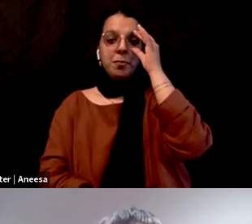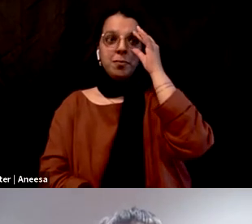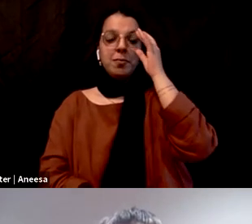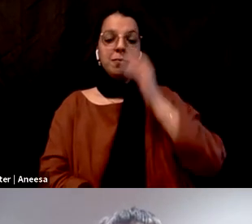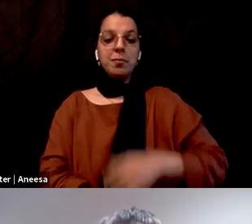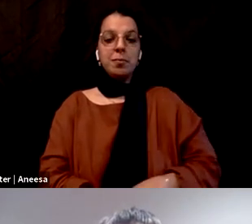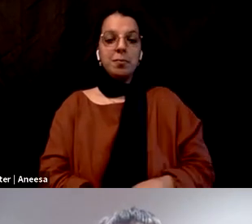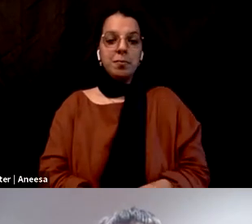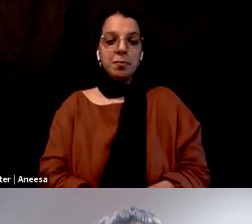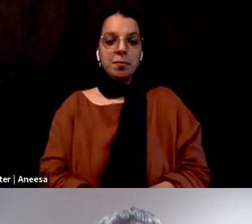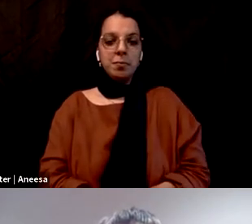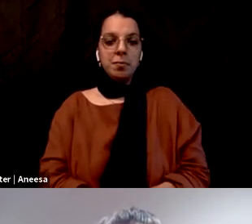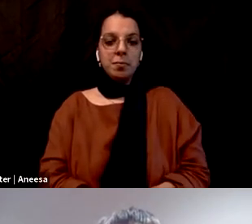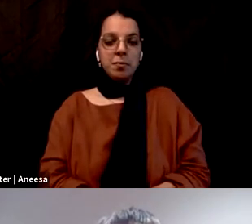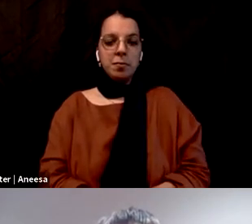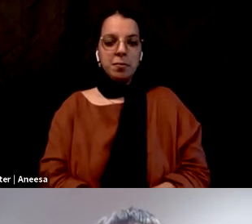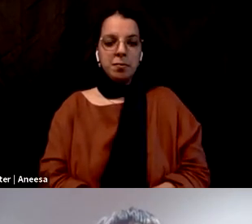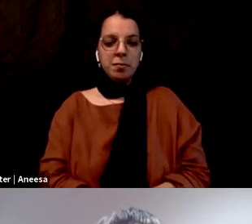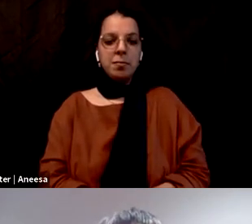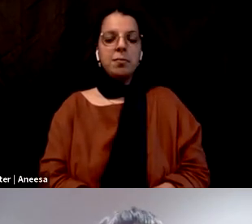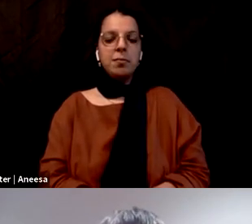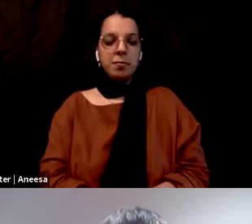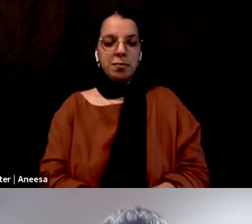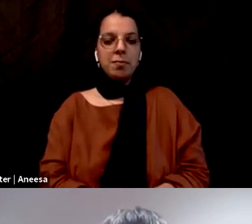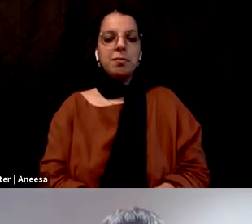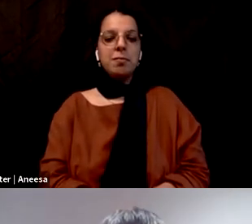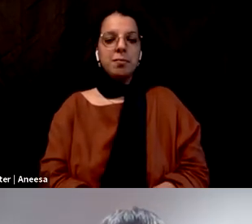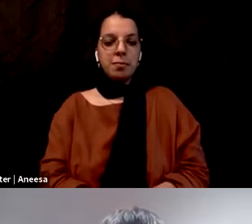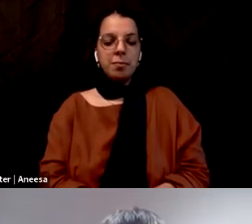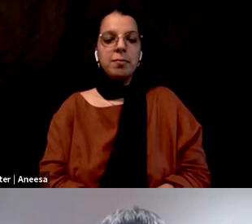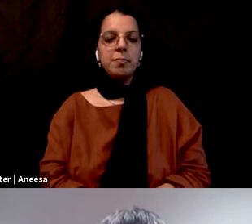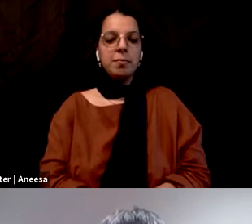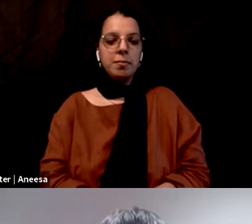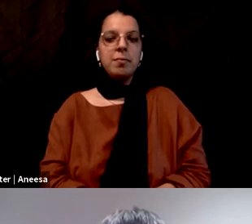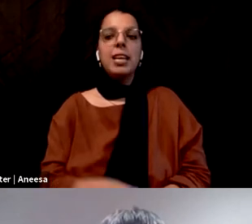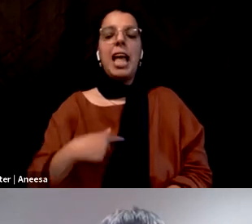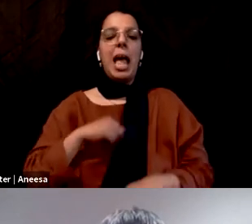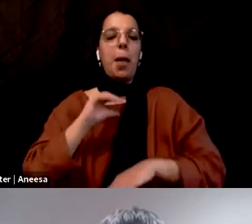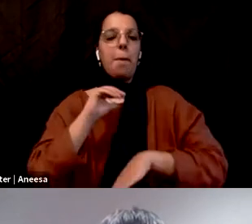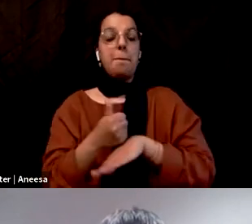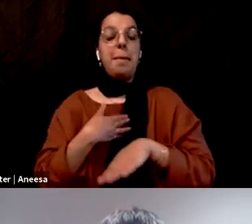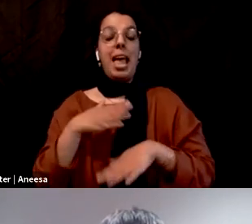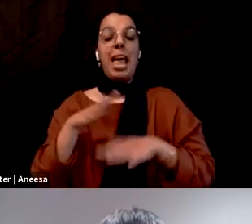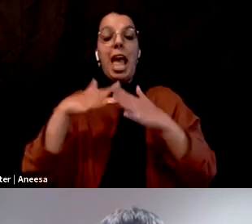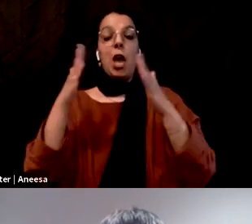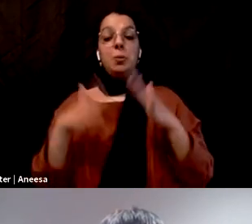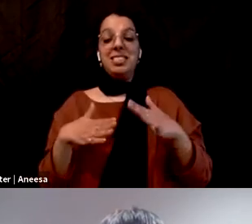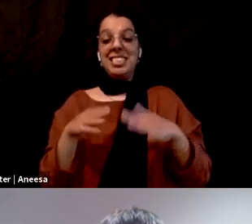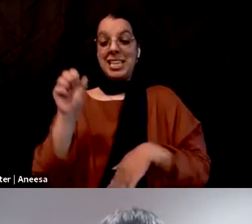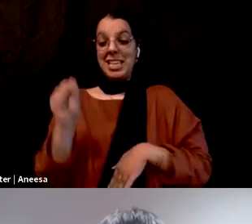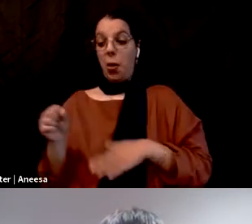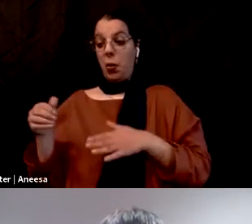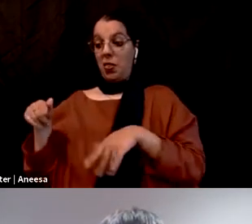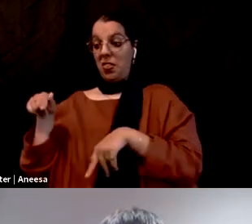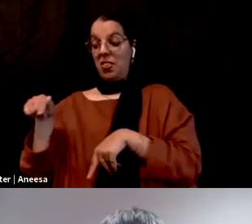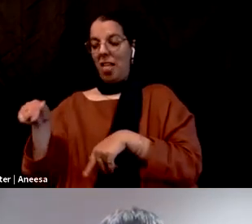1999, 2000. I, by chance, moved, built my house on the south edge of the Black Oak Savannah Tallgrass. I remember how beautiful it was.